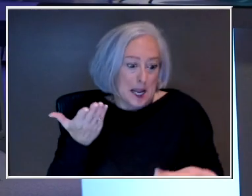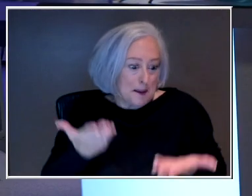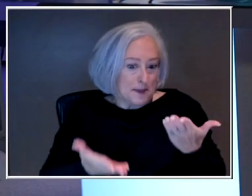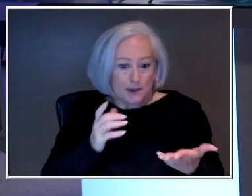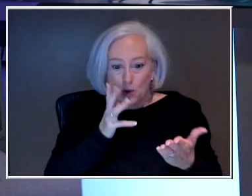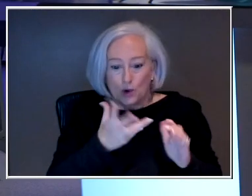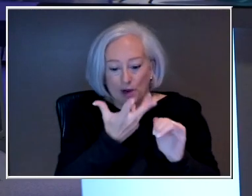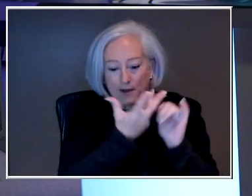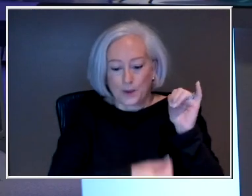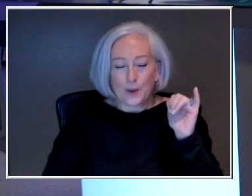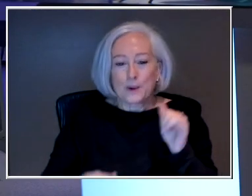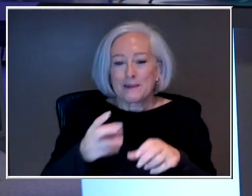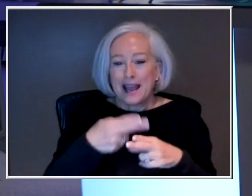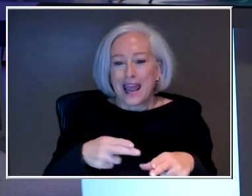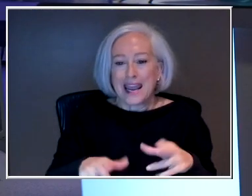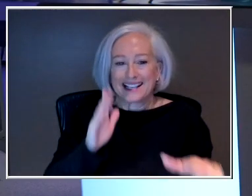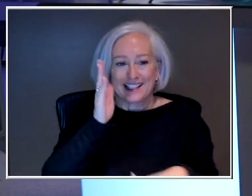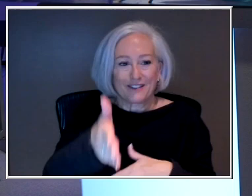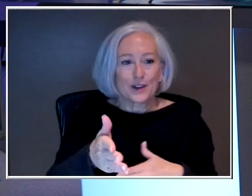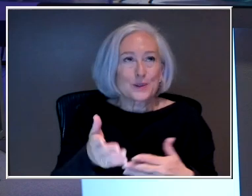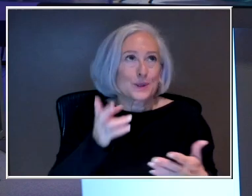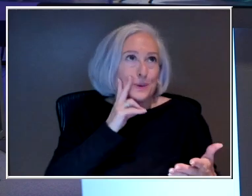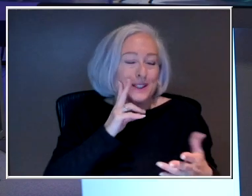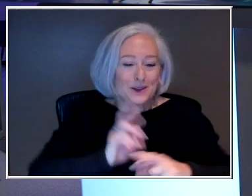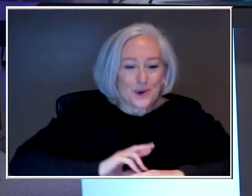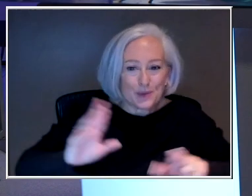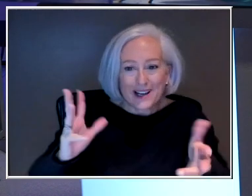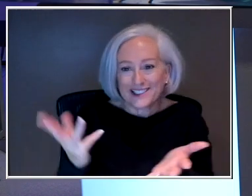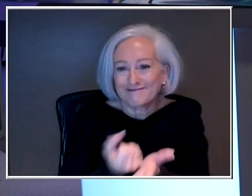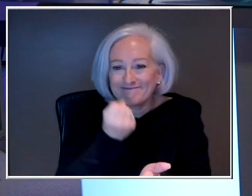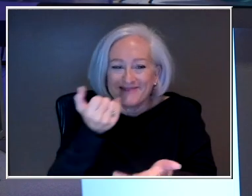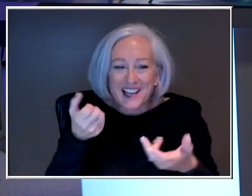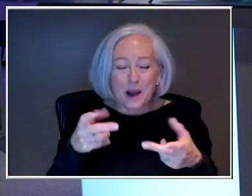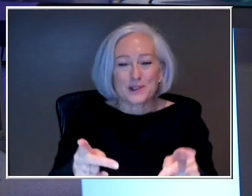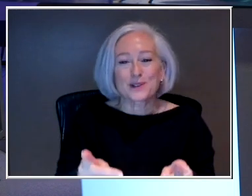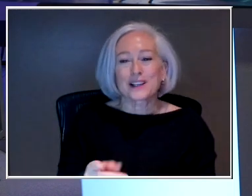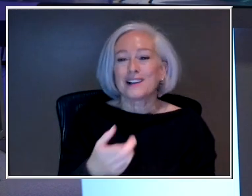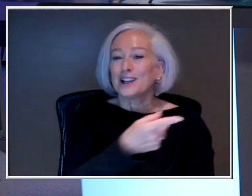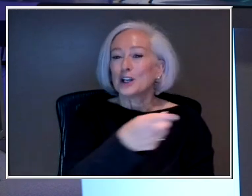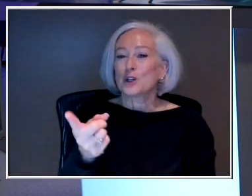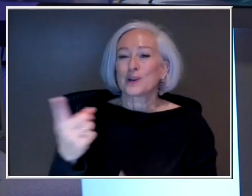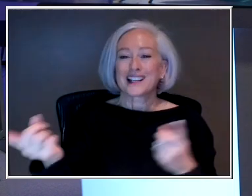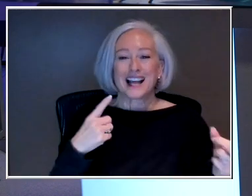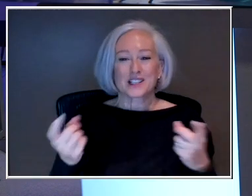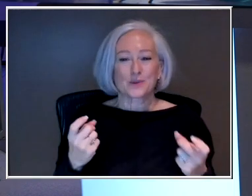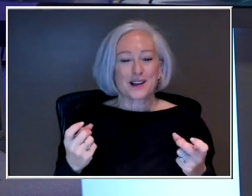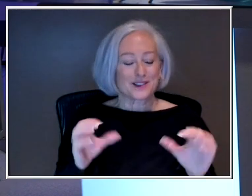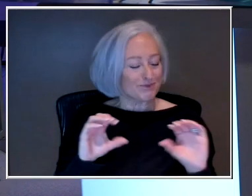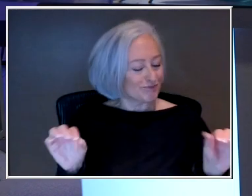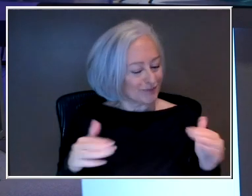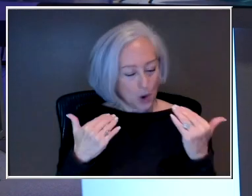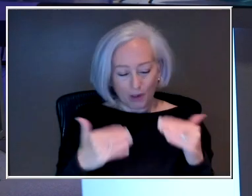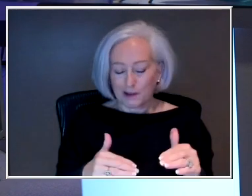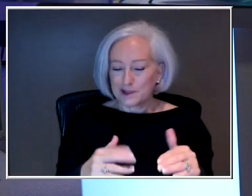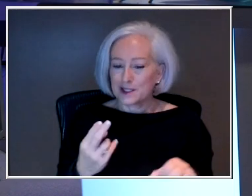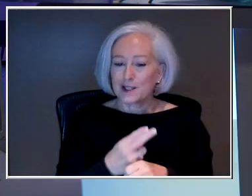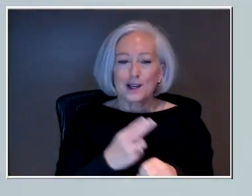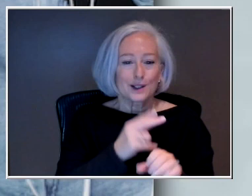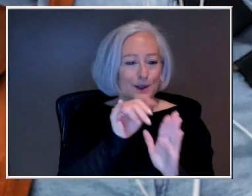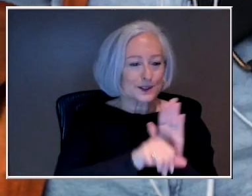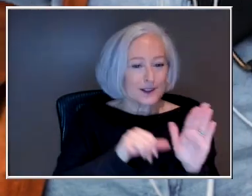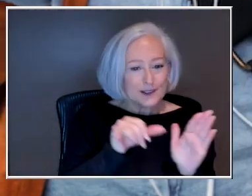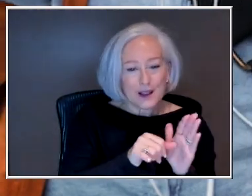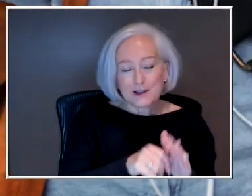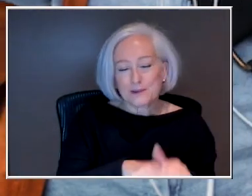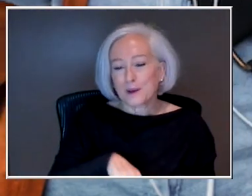forefront. Yes, absolutely. Ready to take it on. Yes. Be sure to ask your questions. Nothing's off limits. You can use the chat on YouTube or Facebook. You can tweet us or email the